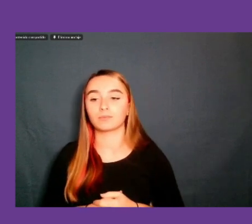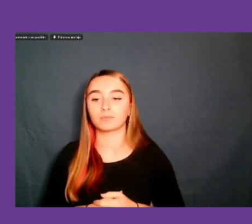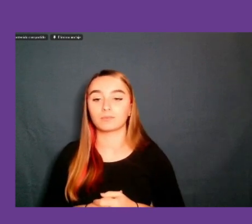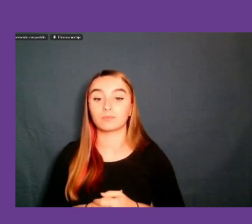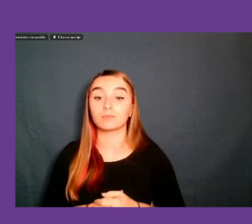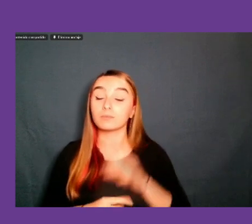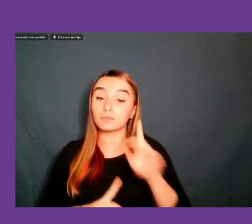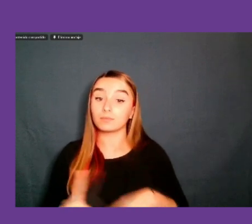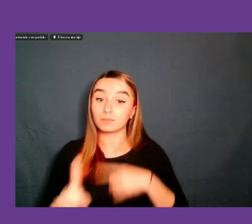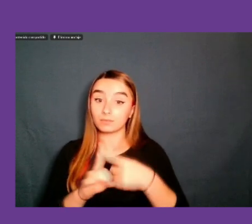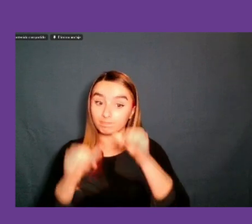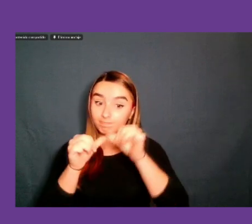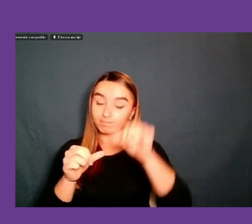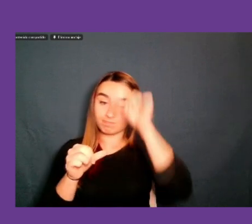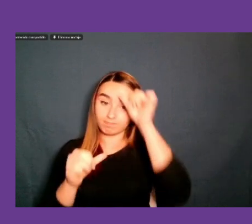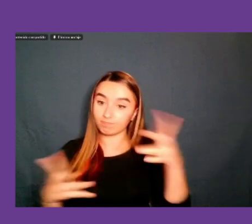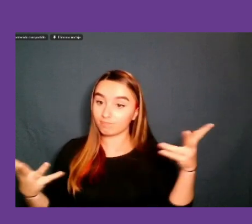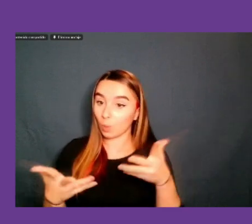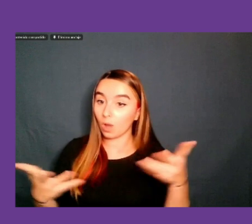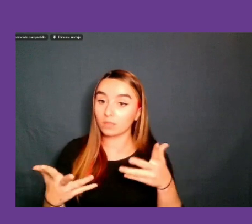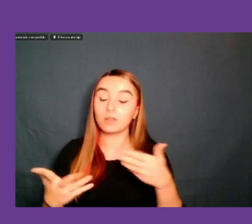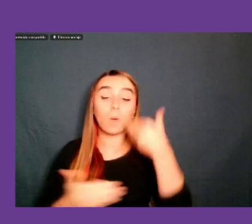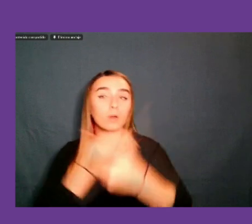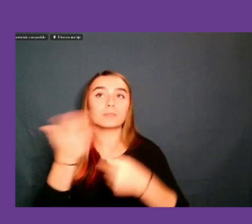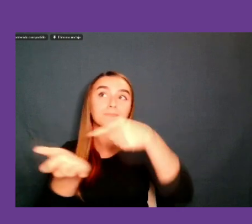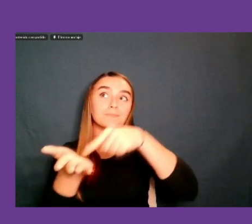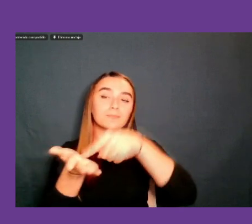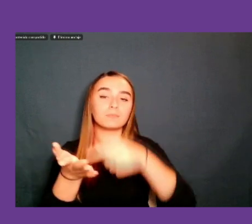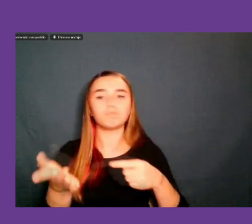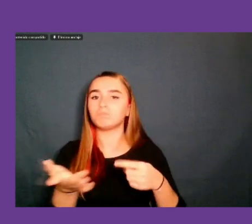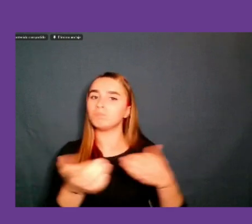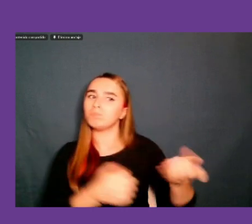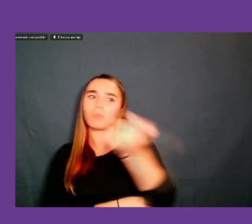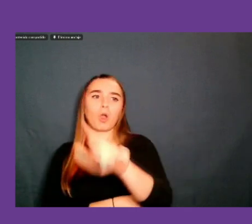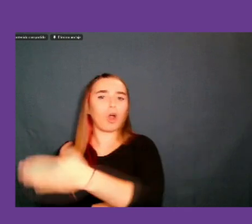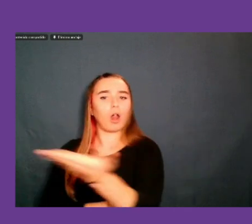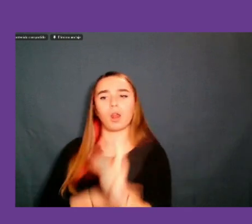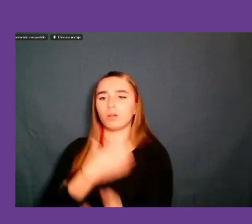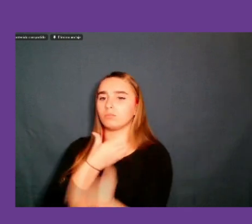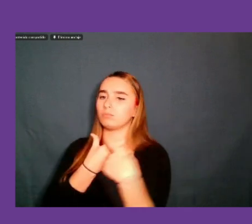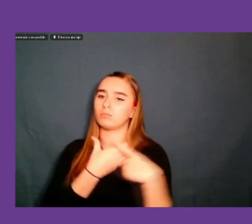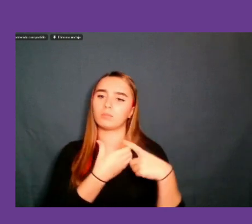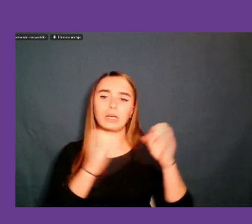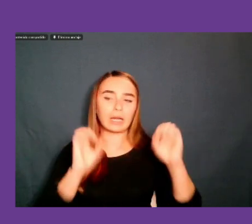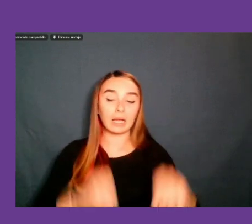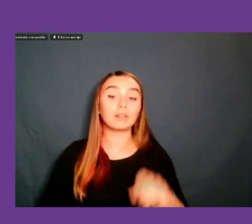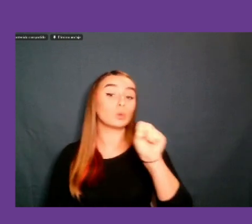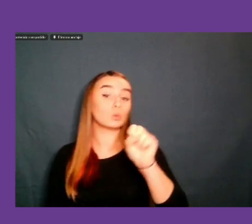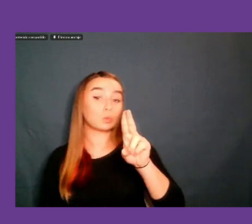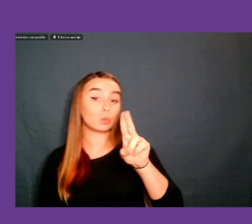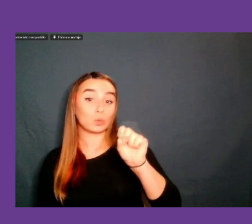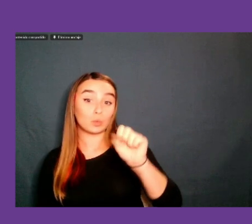have to remember that the inquiry process is open to everyone. You should be able to provide comments, and Susanna also explained to